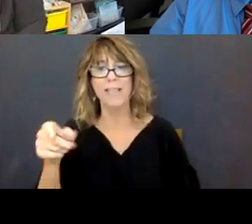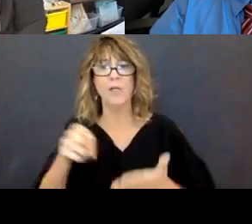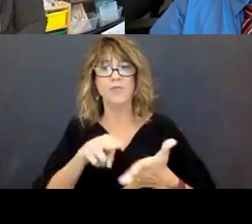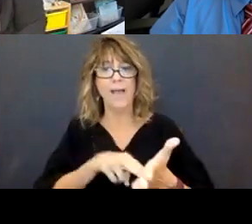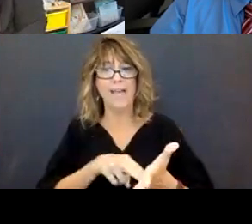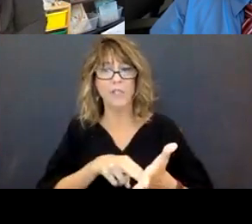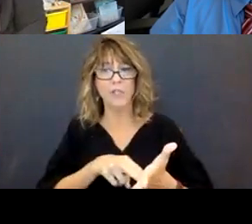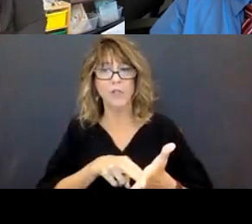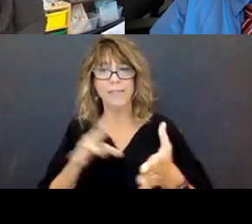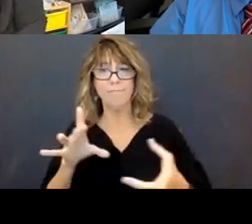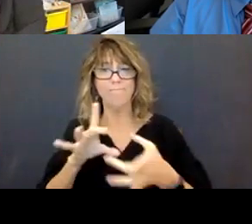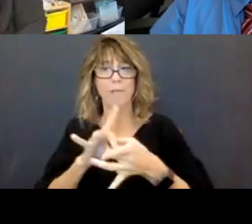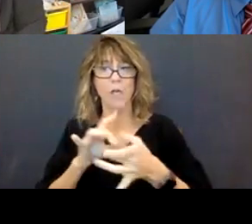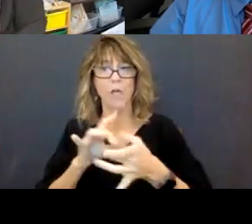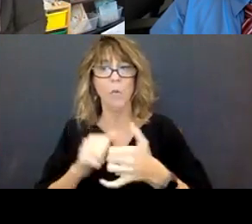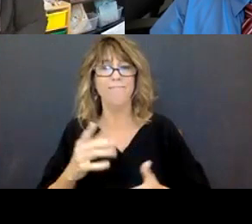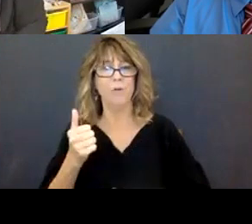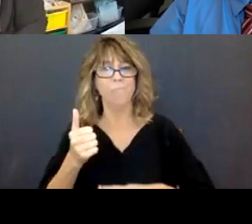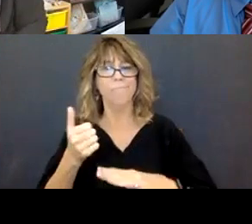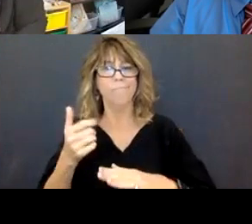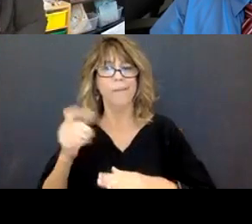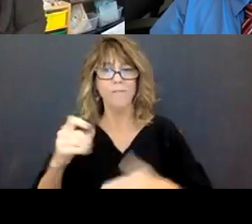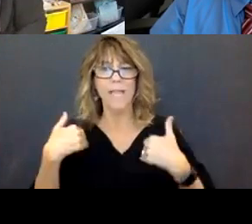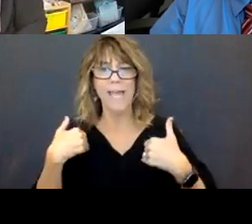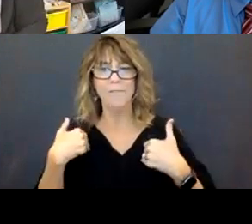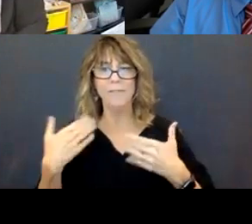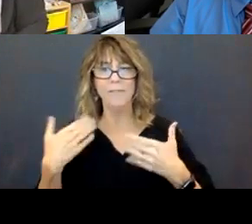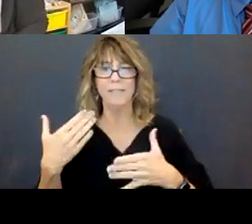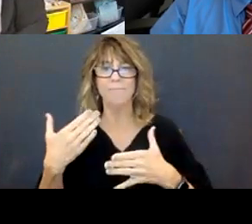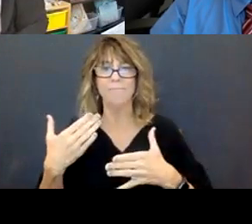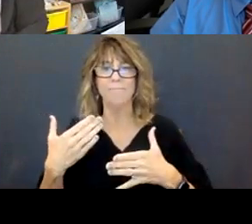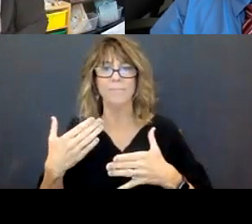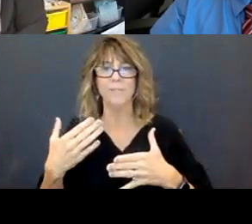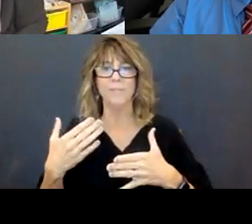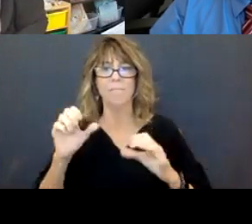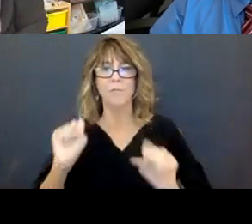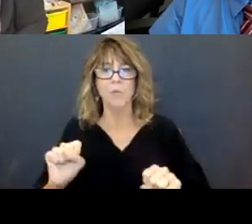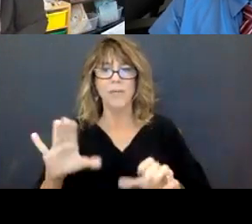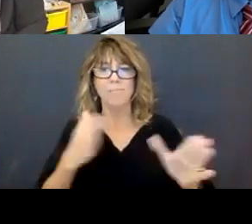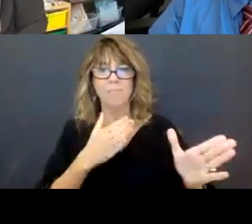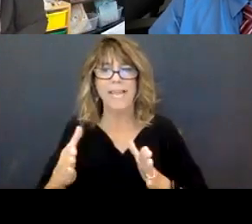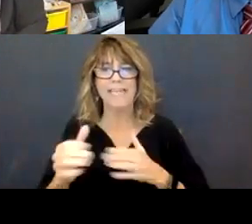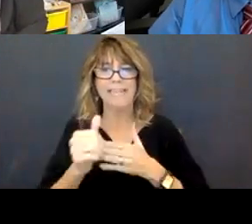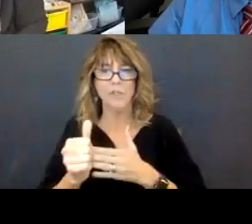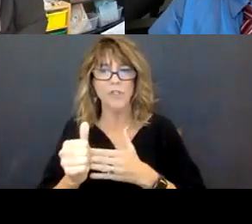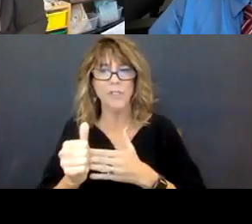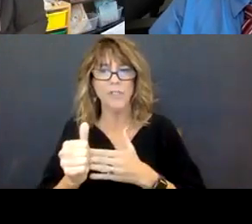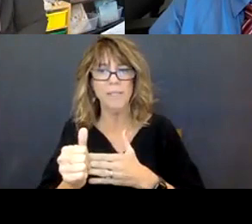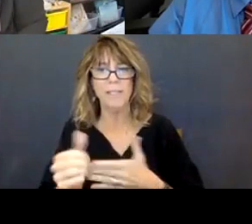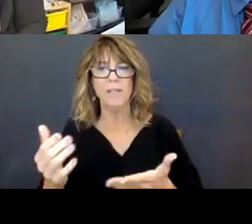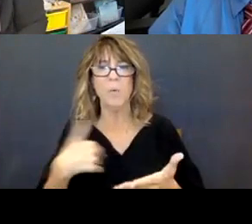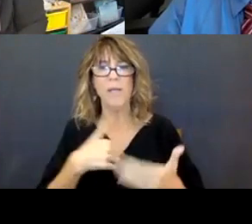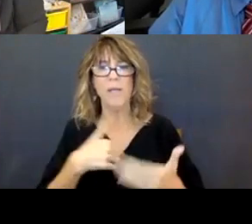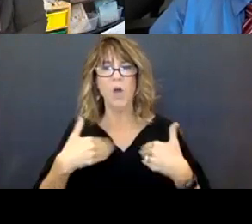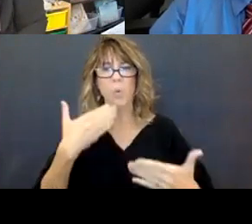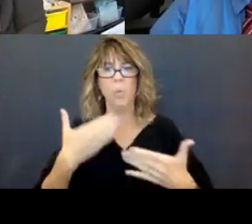and elevating that across plan leadership, we are well poised to maybe